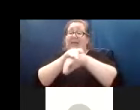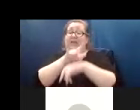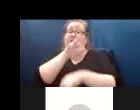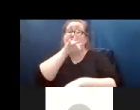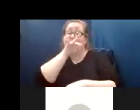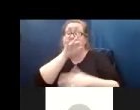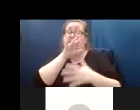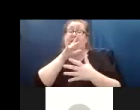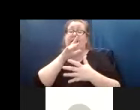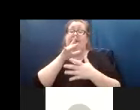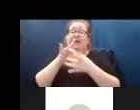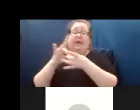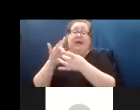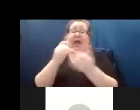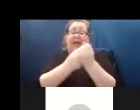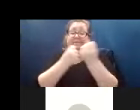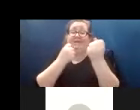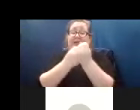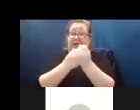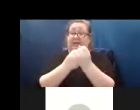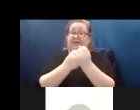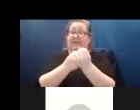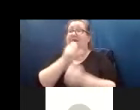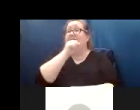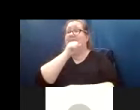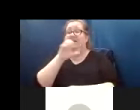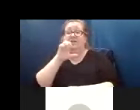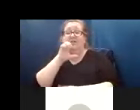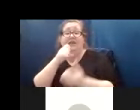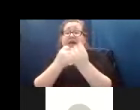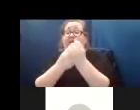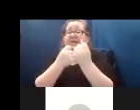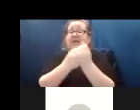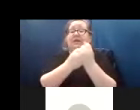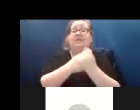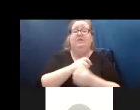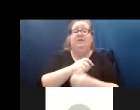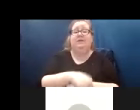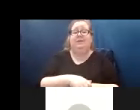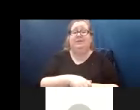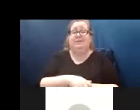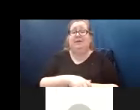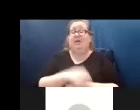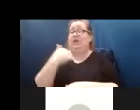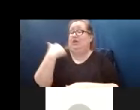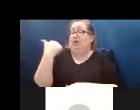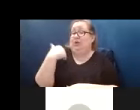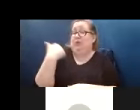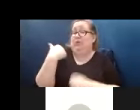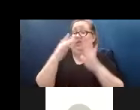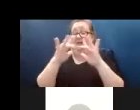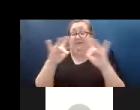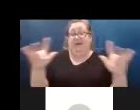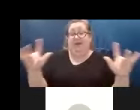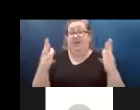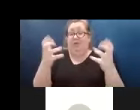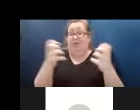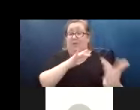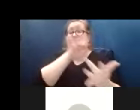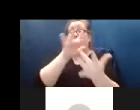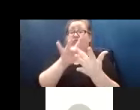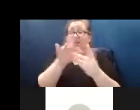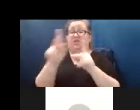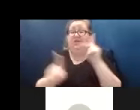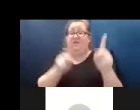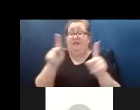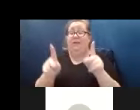to collaborate on needs, and like, again, senior advocates and youth, etc. We want to reach those that are